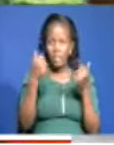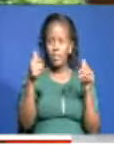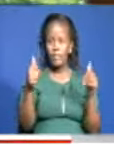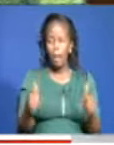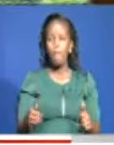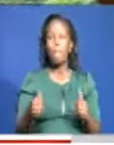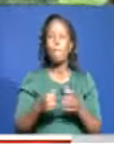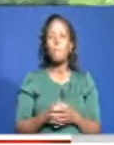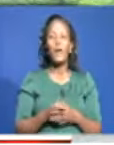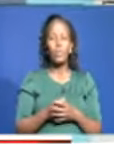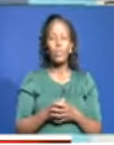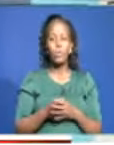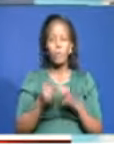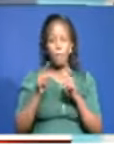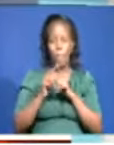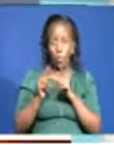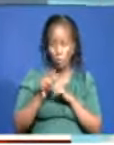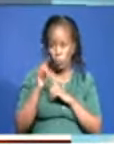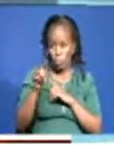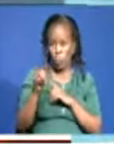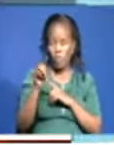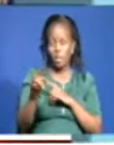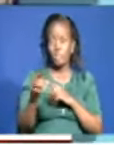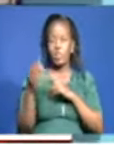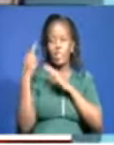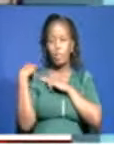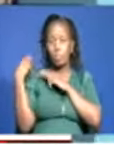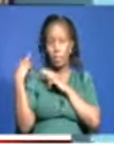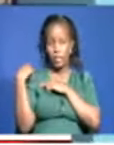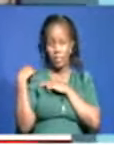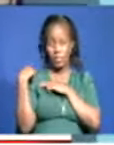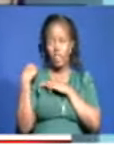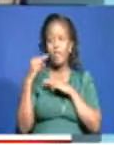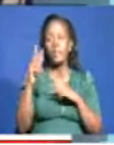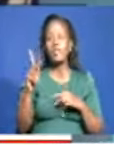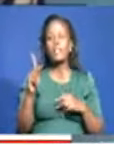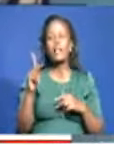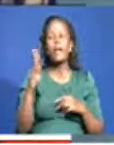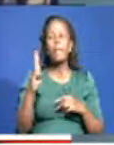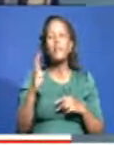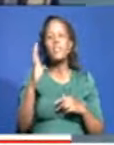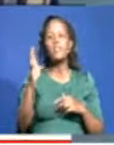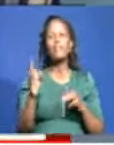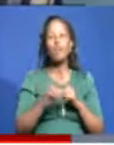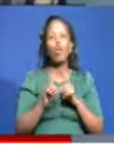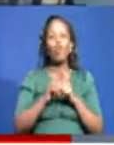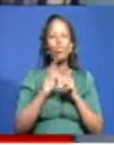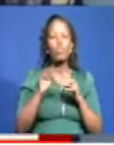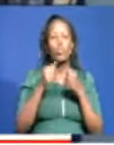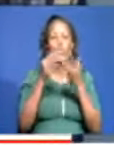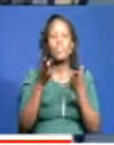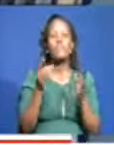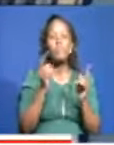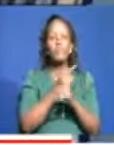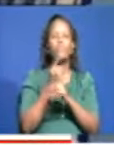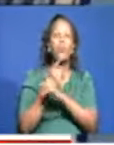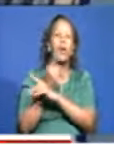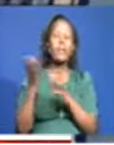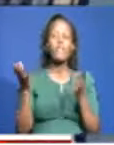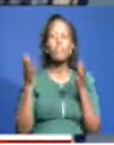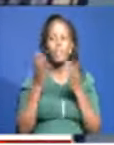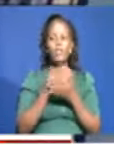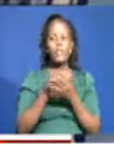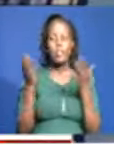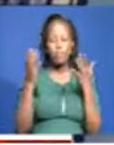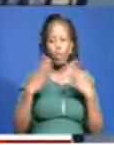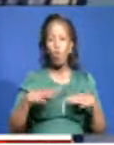its corporate social responsibility, Kenya Broadcasting Corporation also donated colostomy bags for patients with